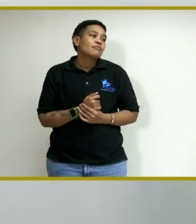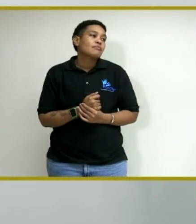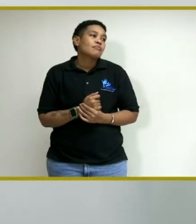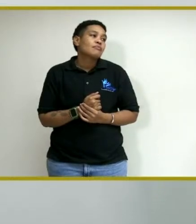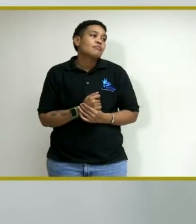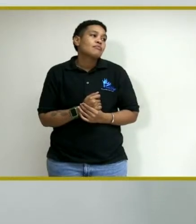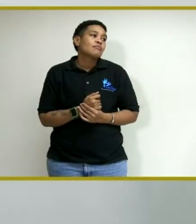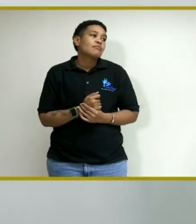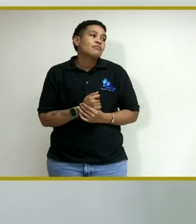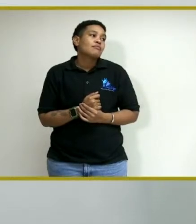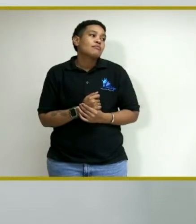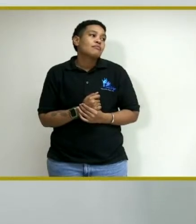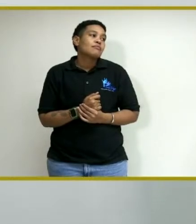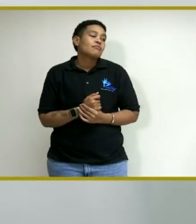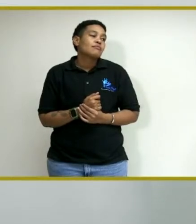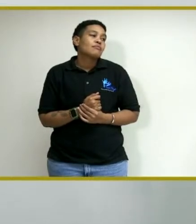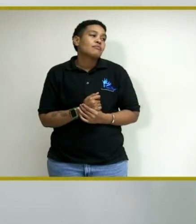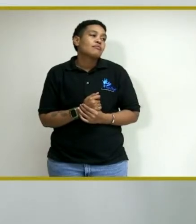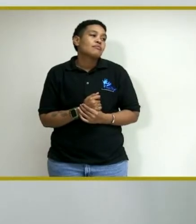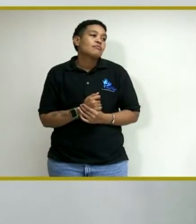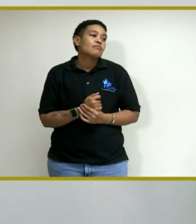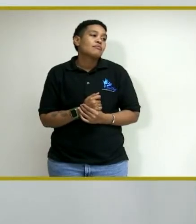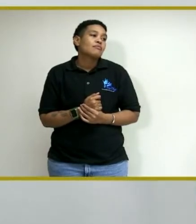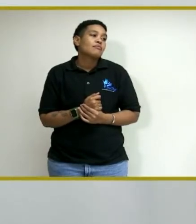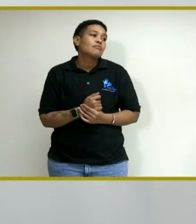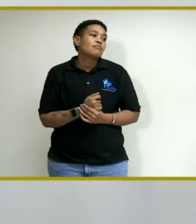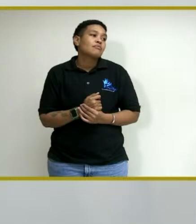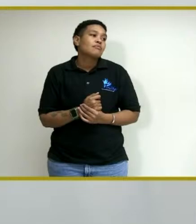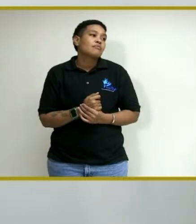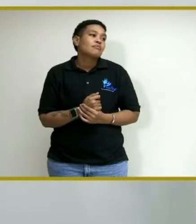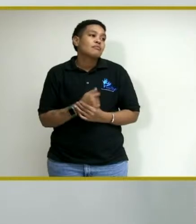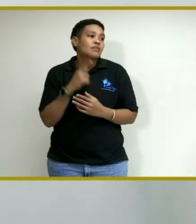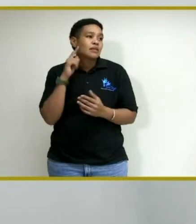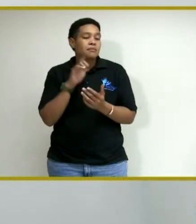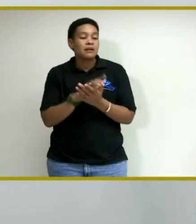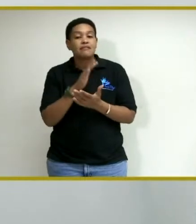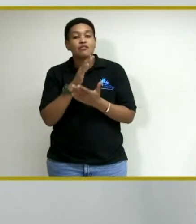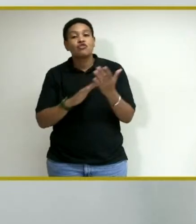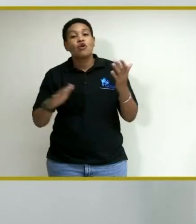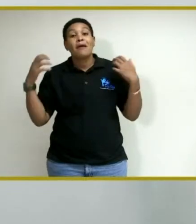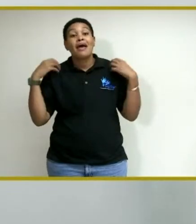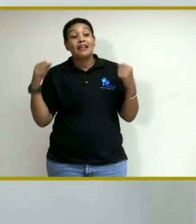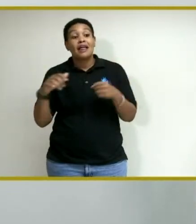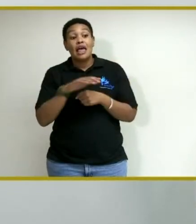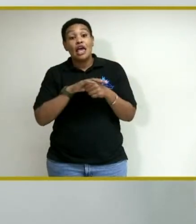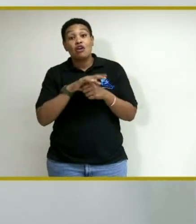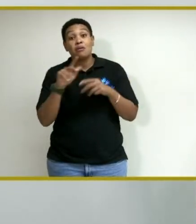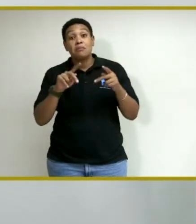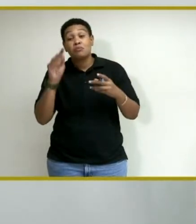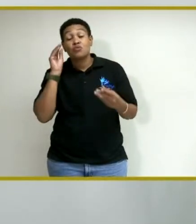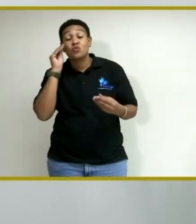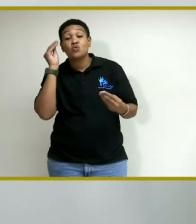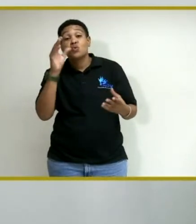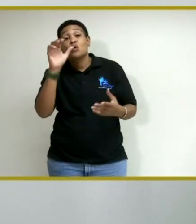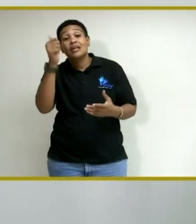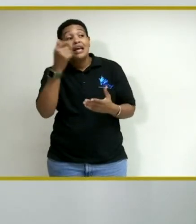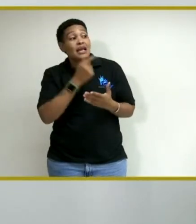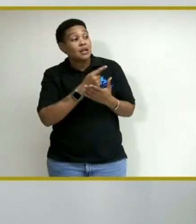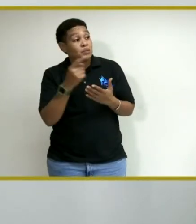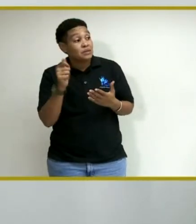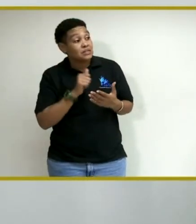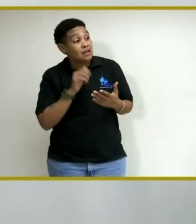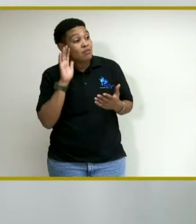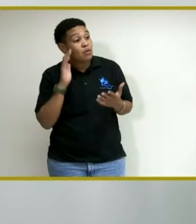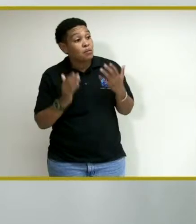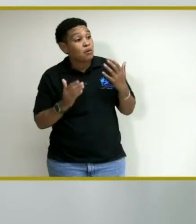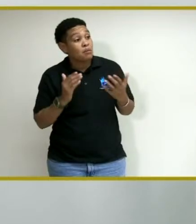health districts, persons were told 10 weeks, and I'm going to probably